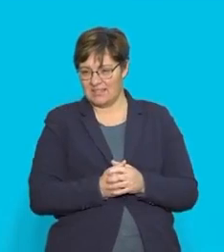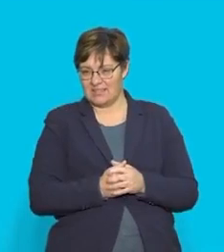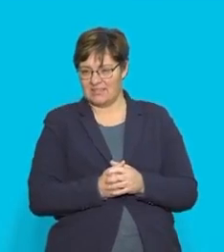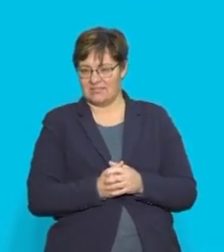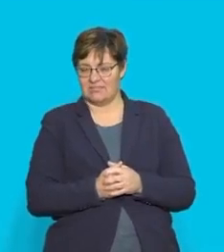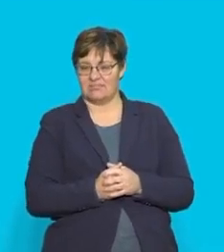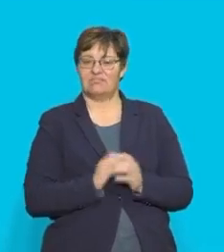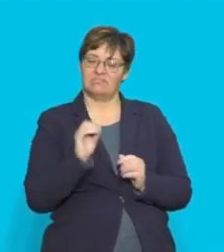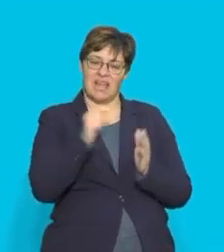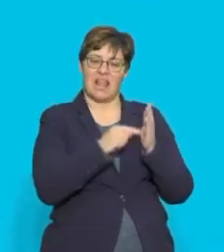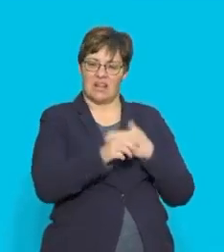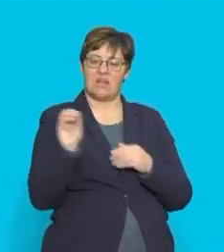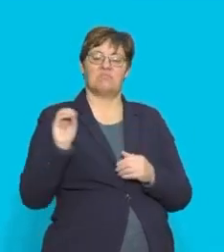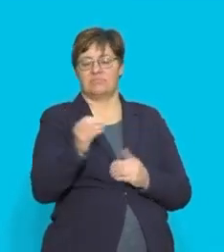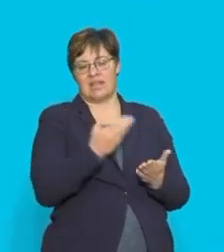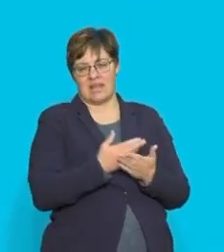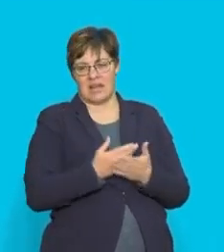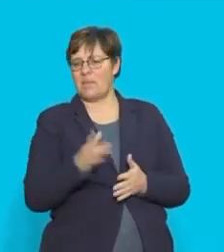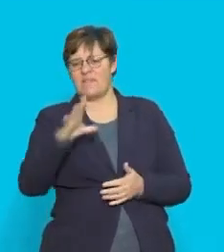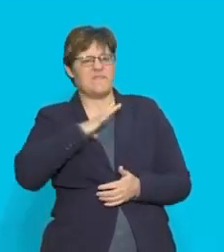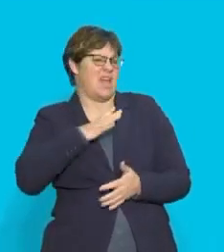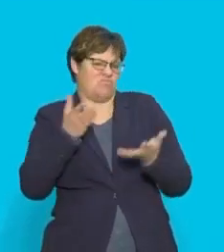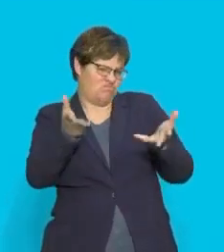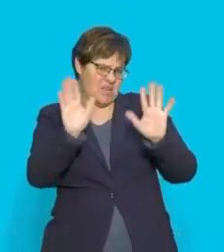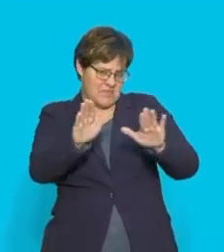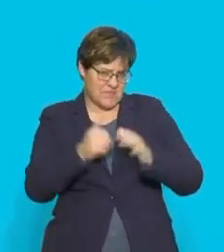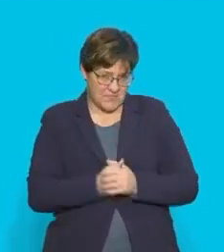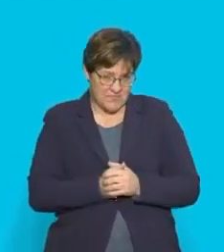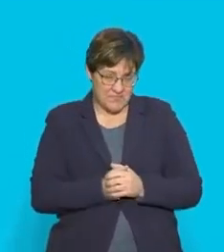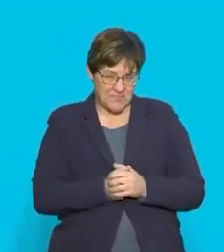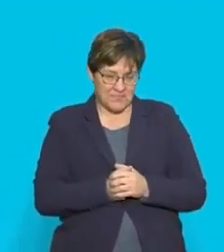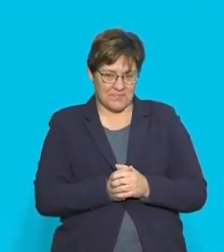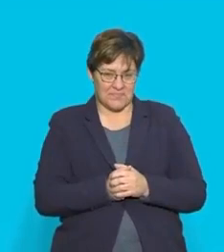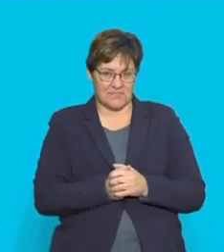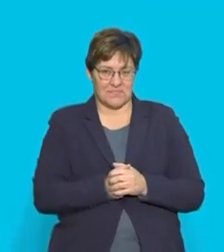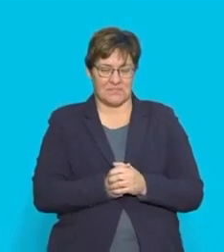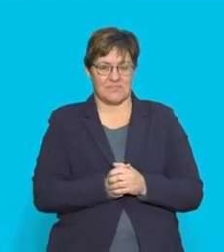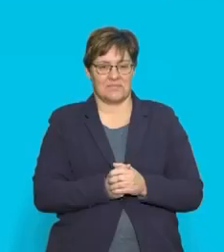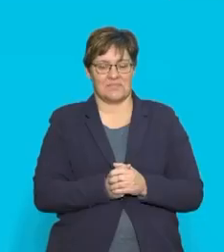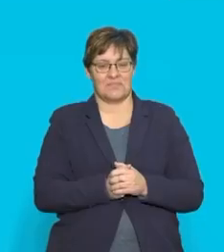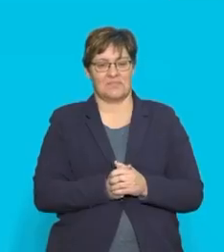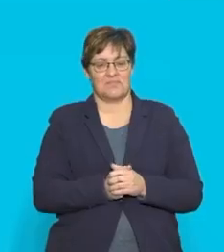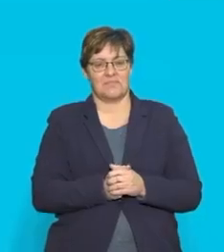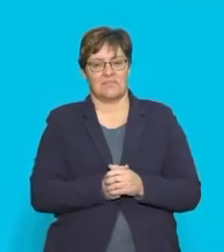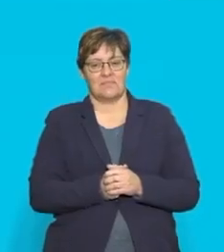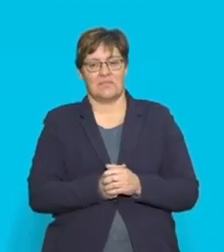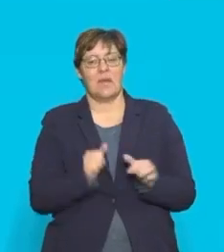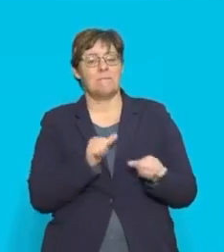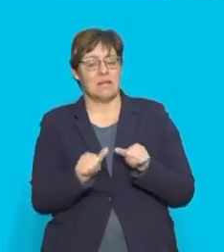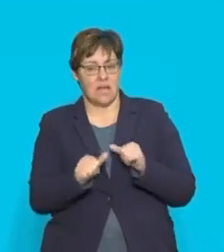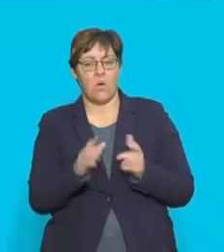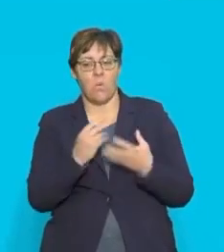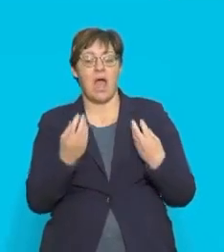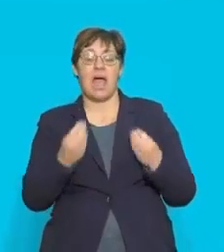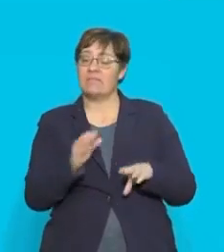your calculator. But this is fine like that without simplifying the answer. Okay. It's actually better because if you've typed